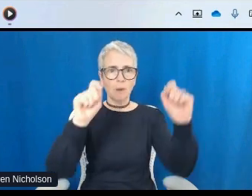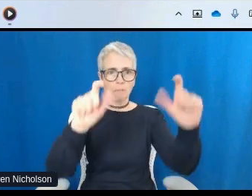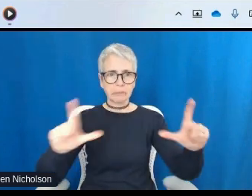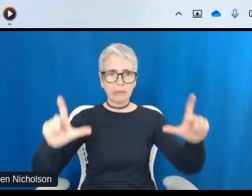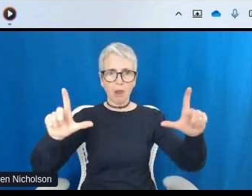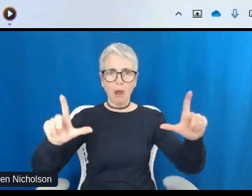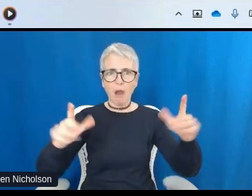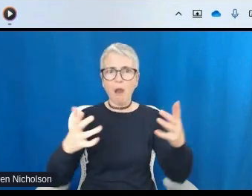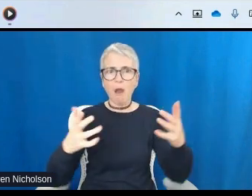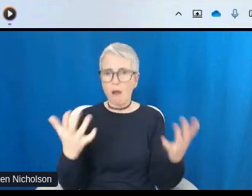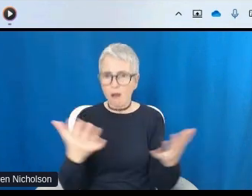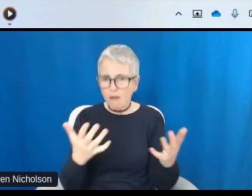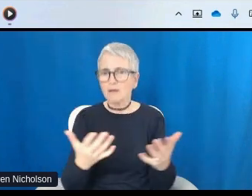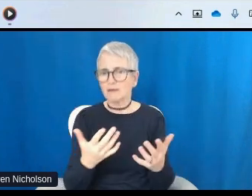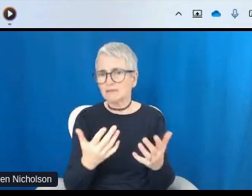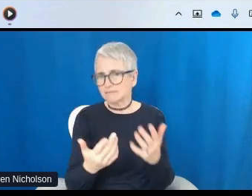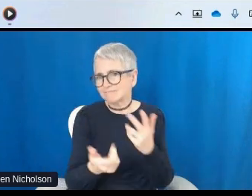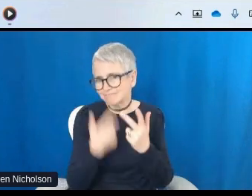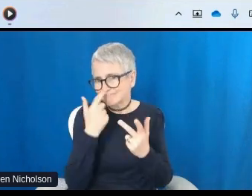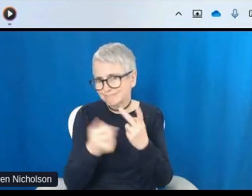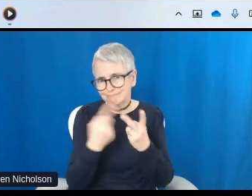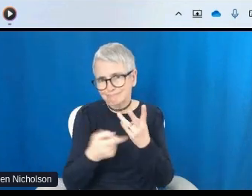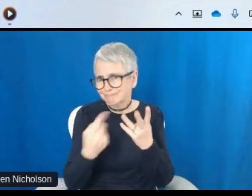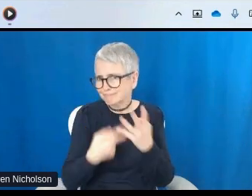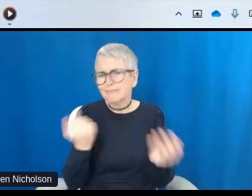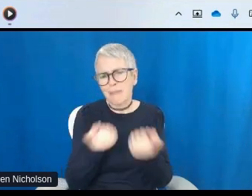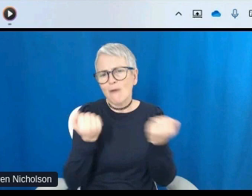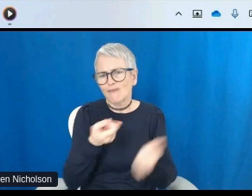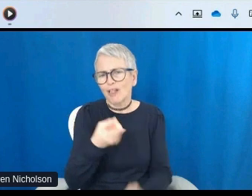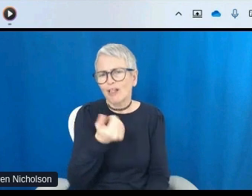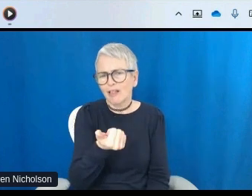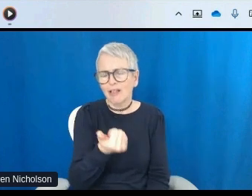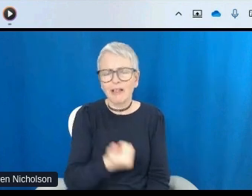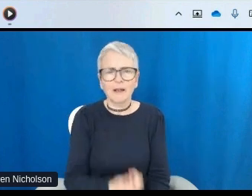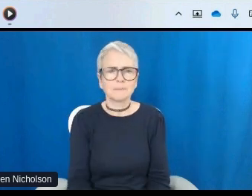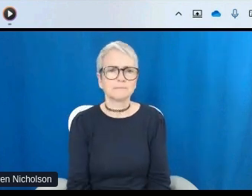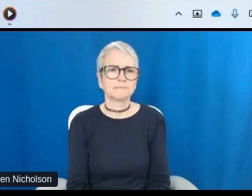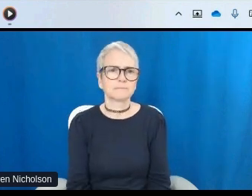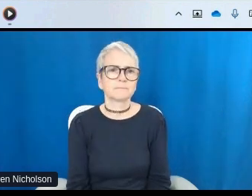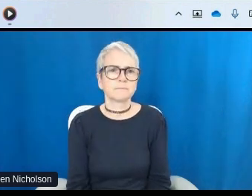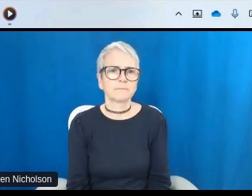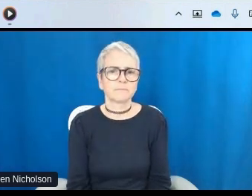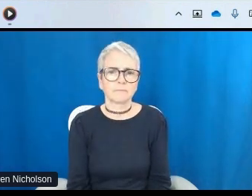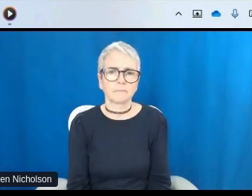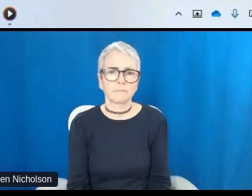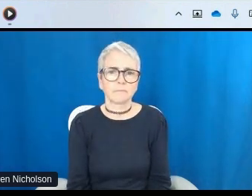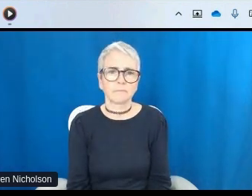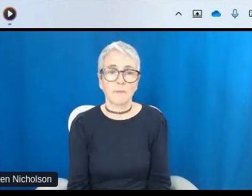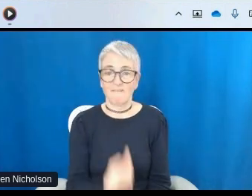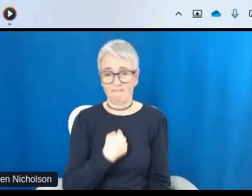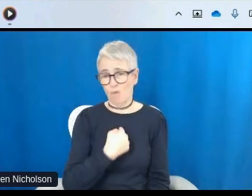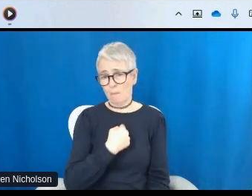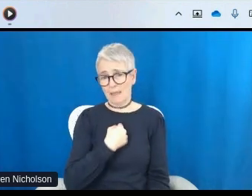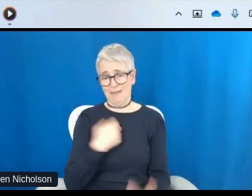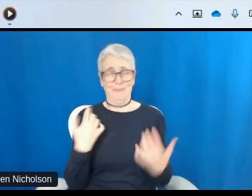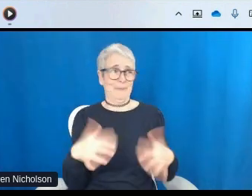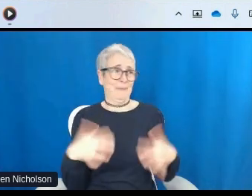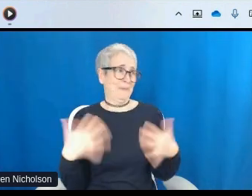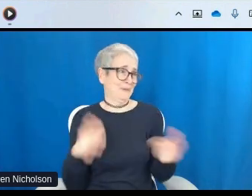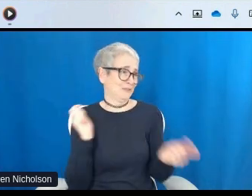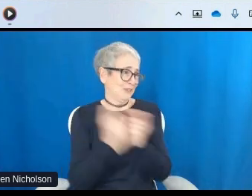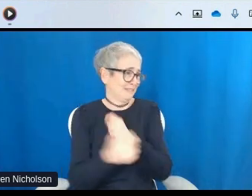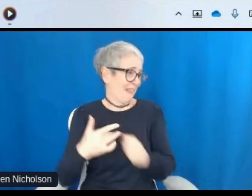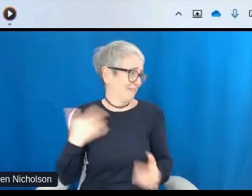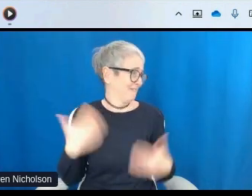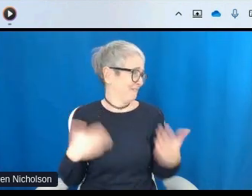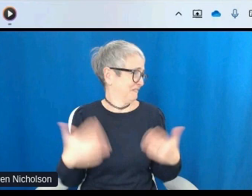well if I need to. So really powerful capability that I think has just been a real game changer for me, and I think it will be for